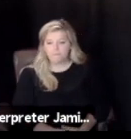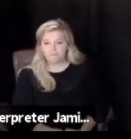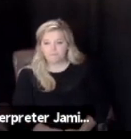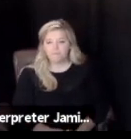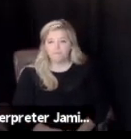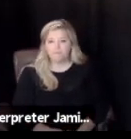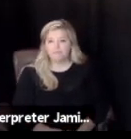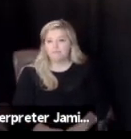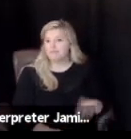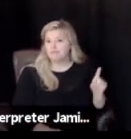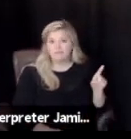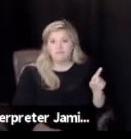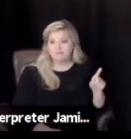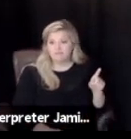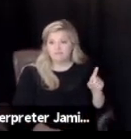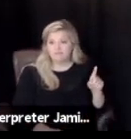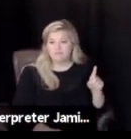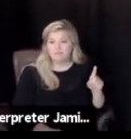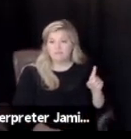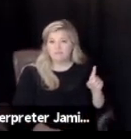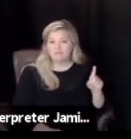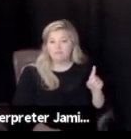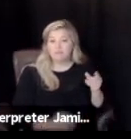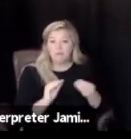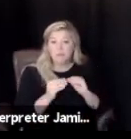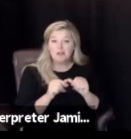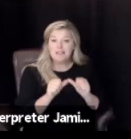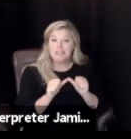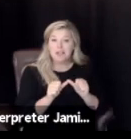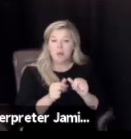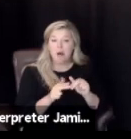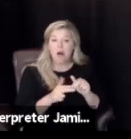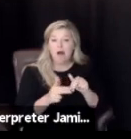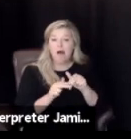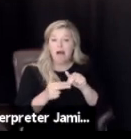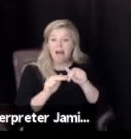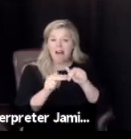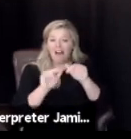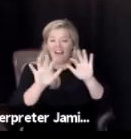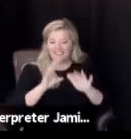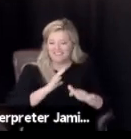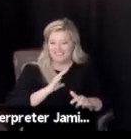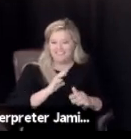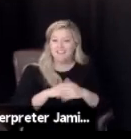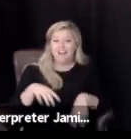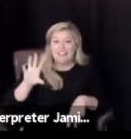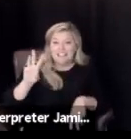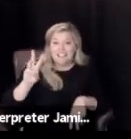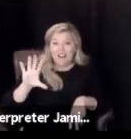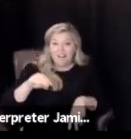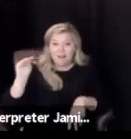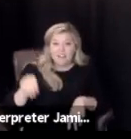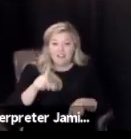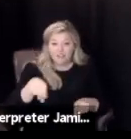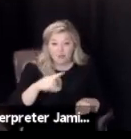And they keep it inching up slowly but surely. Okay, so 65% of you saying, I